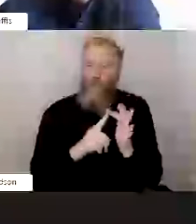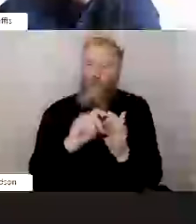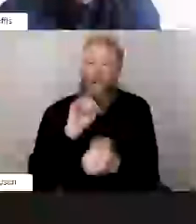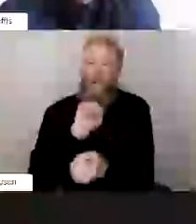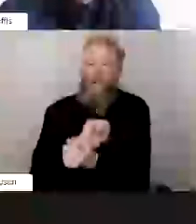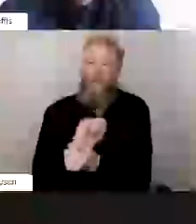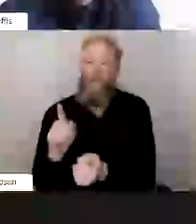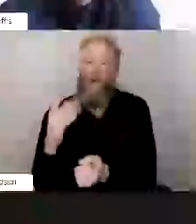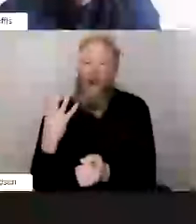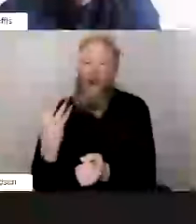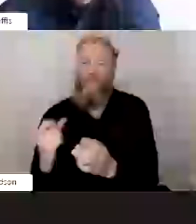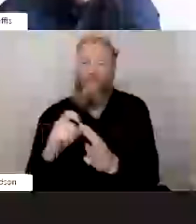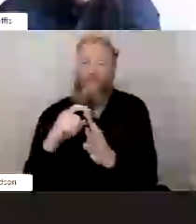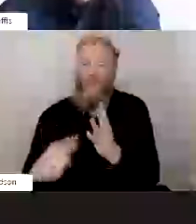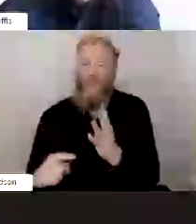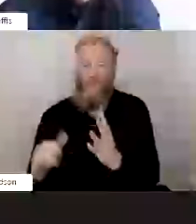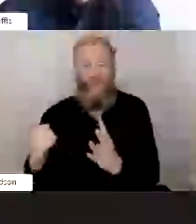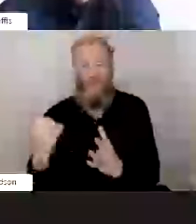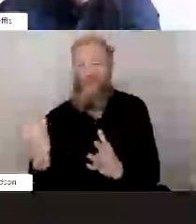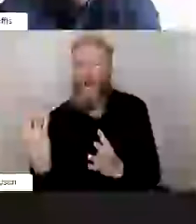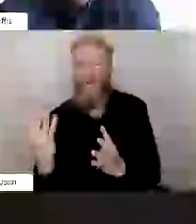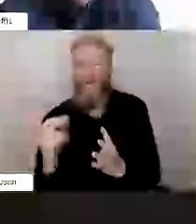undiagnosed, and